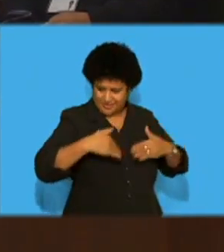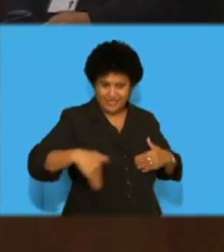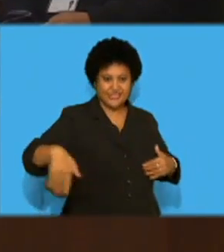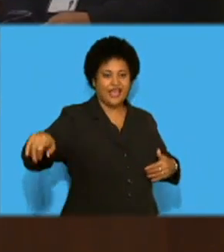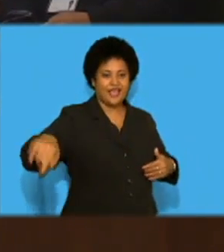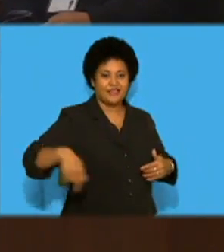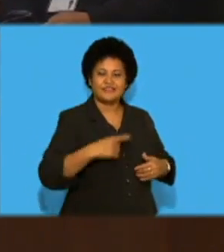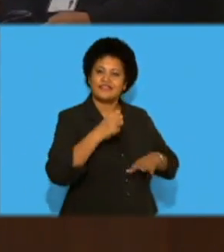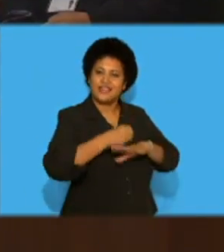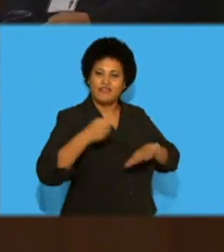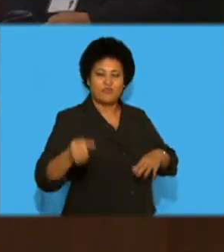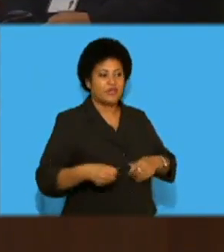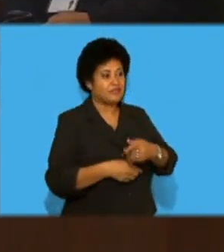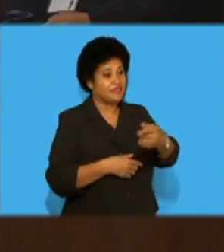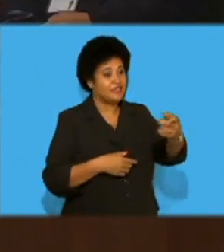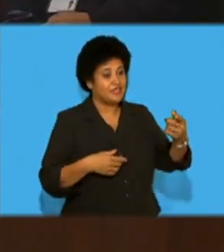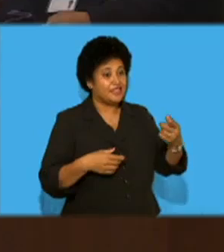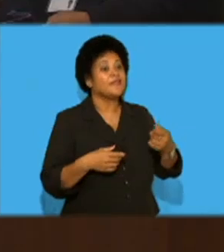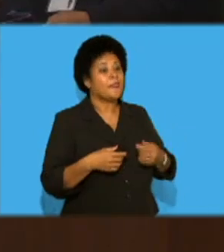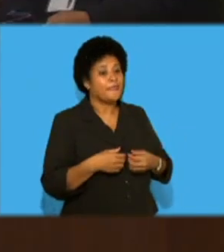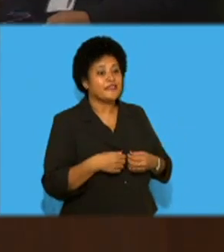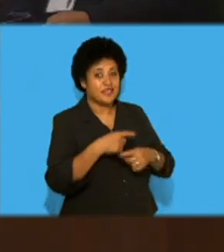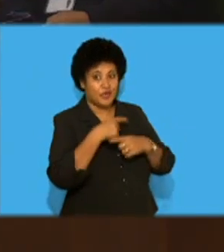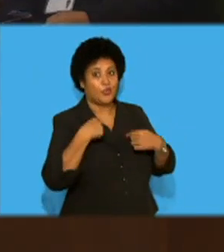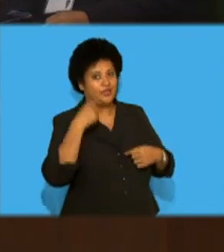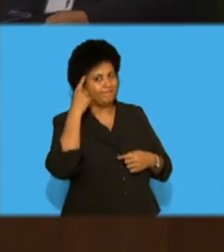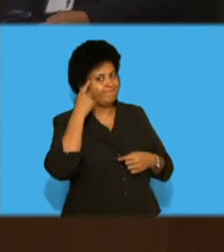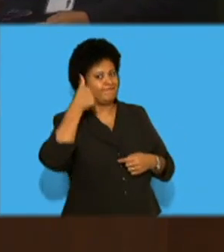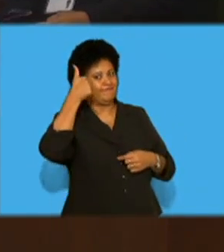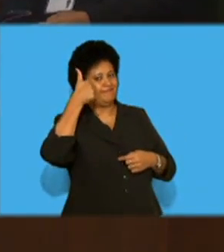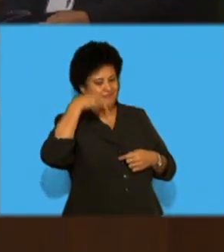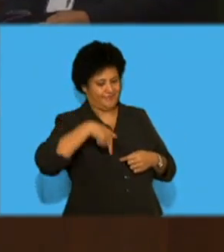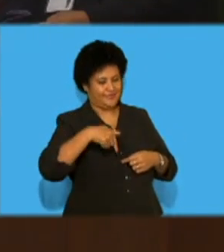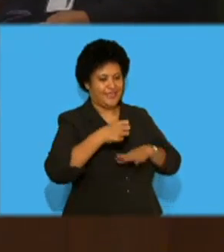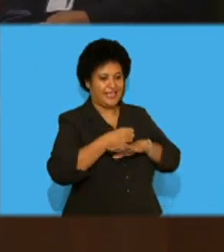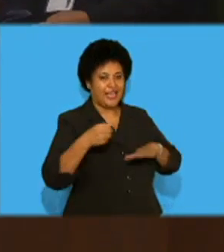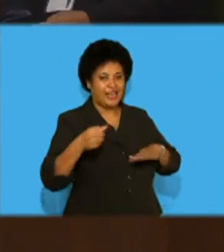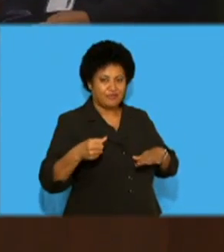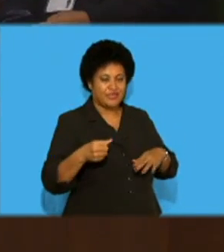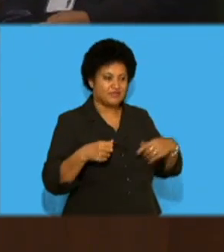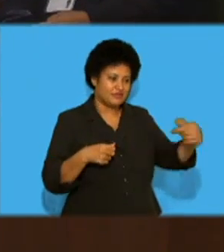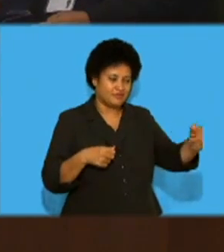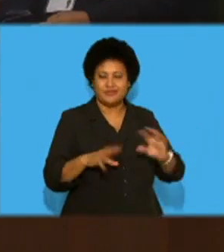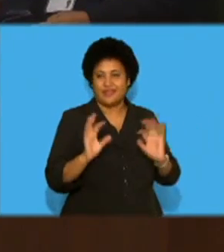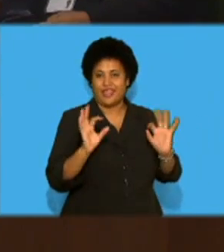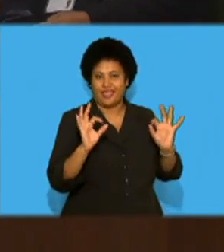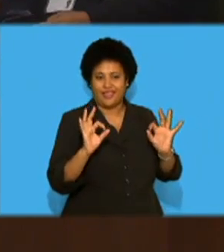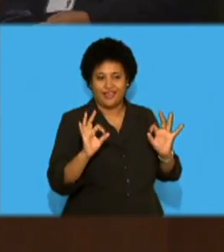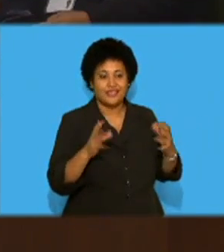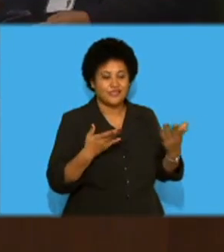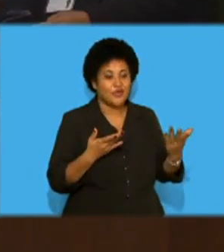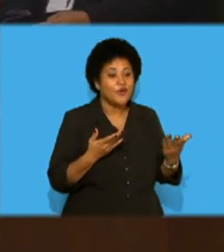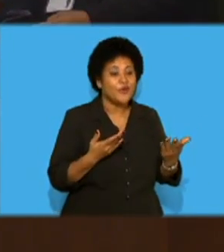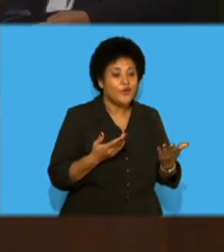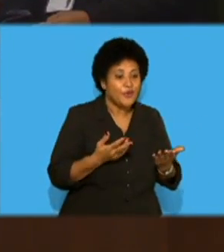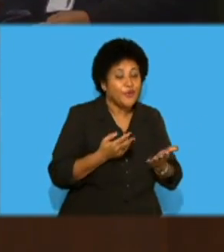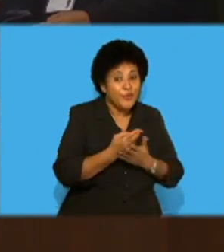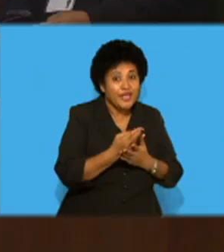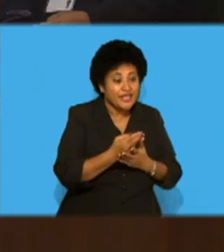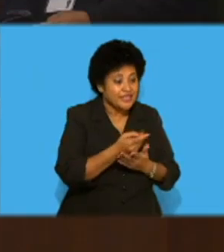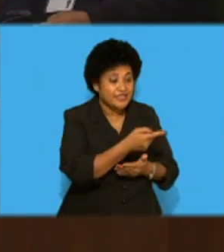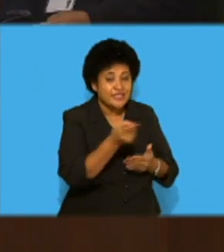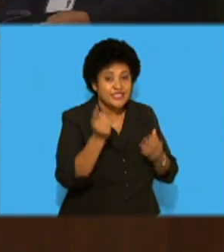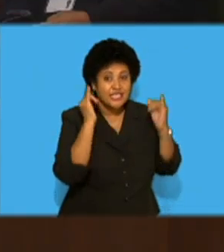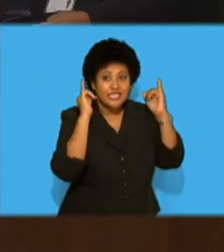that side, Madam Speaker. The intellectual depth is provided by this side of the house, not that side of the house. The reality is, Madam Speaker, is that the issues that he's spoken